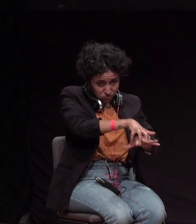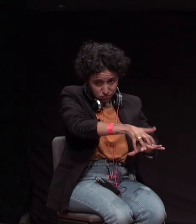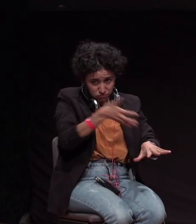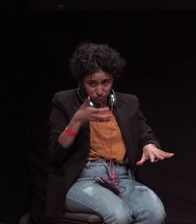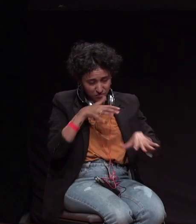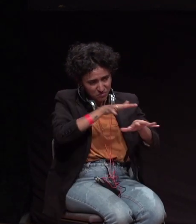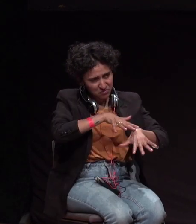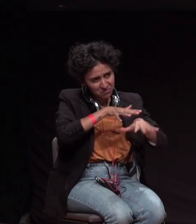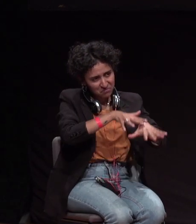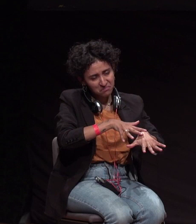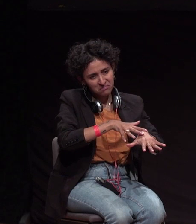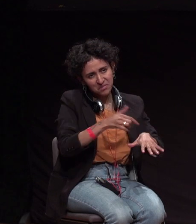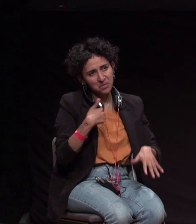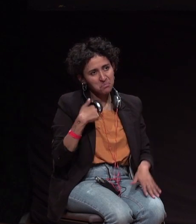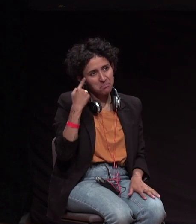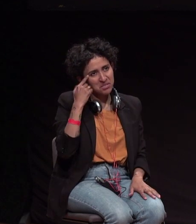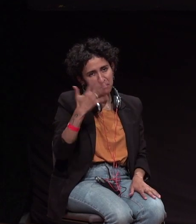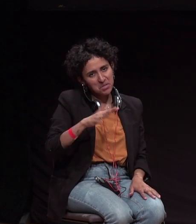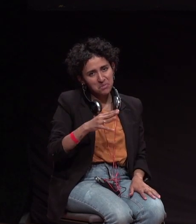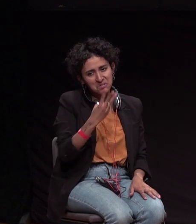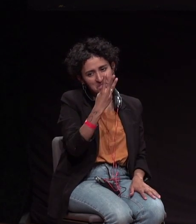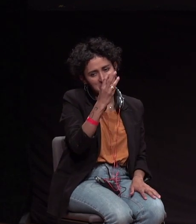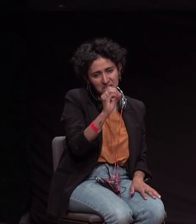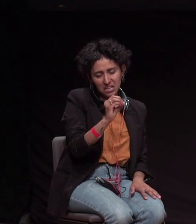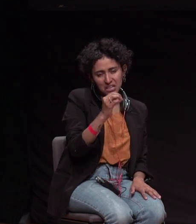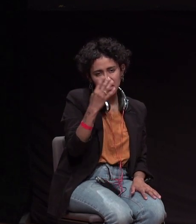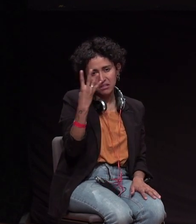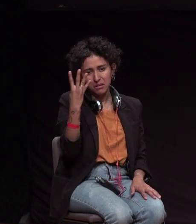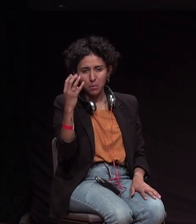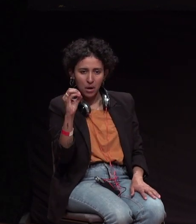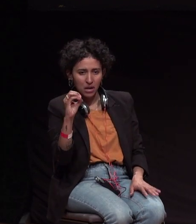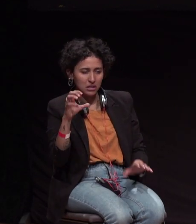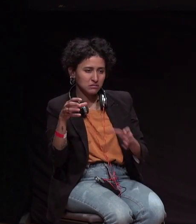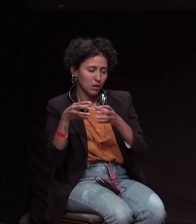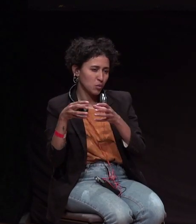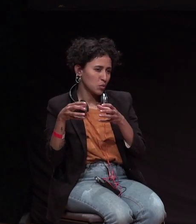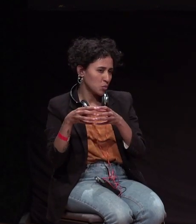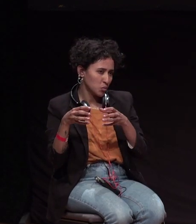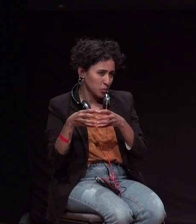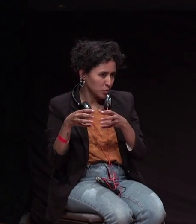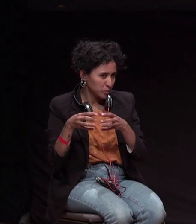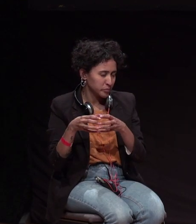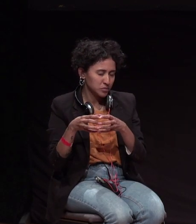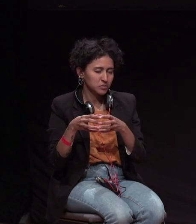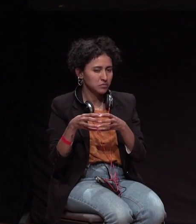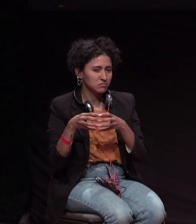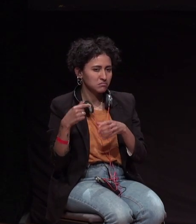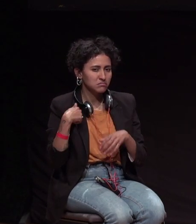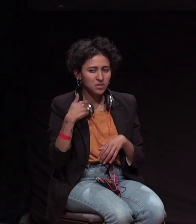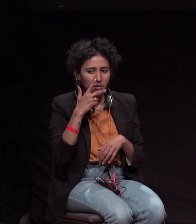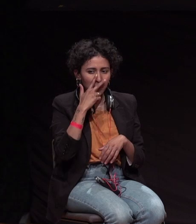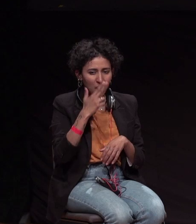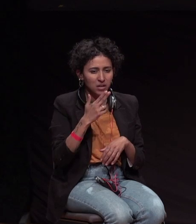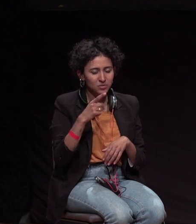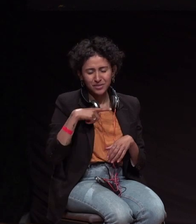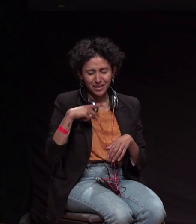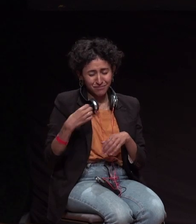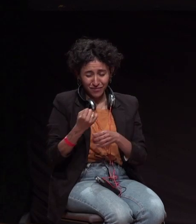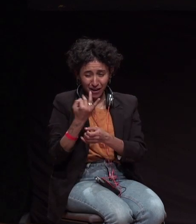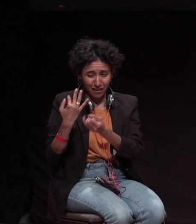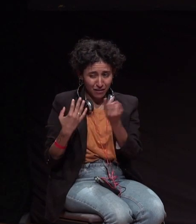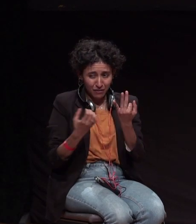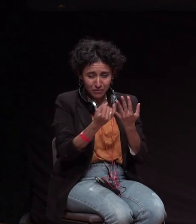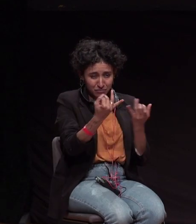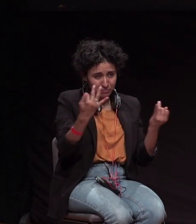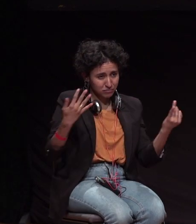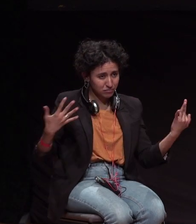is over 30 to 40 groups. And each of those groups are community-centered, and they come with dozens of people. But when